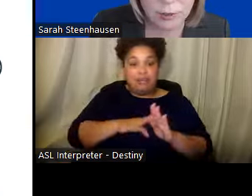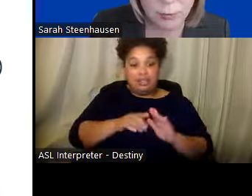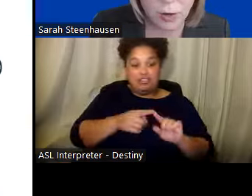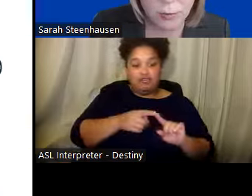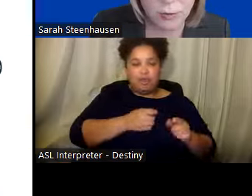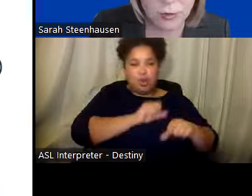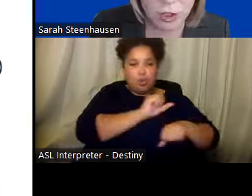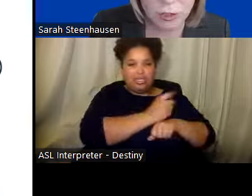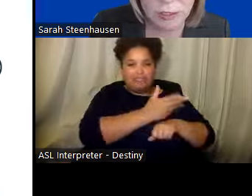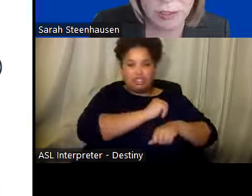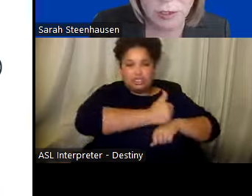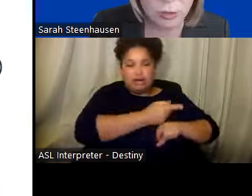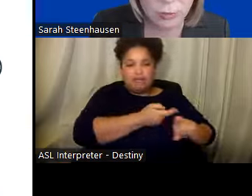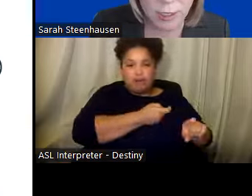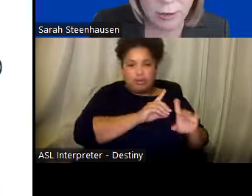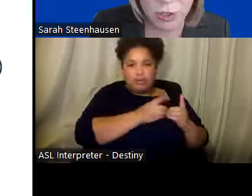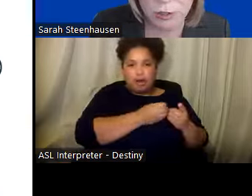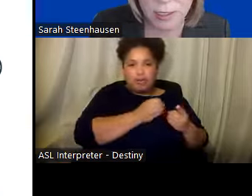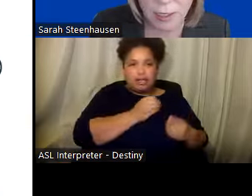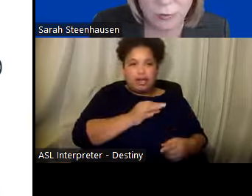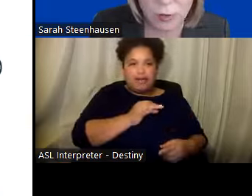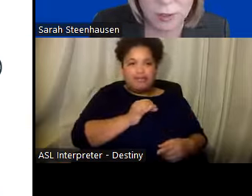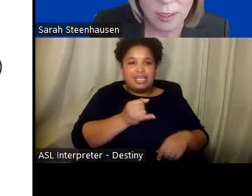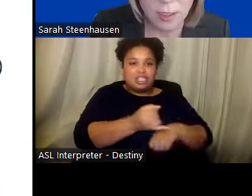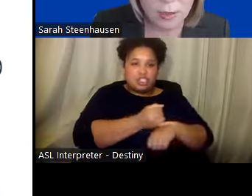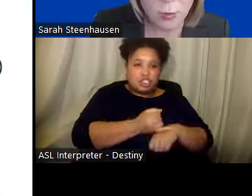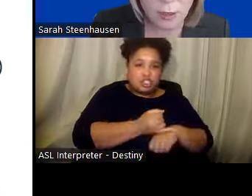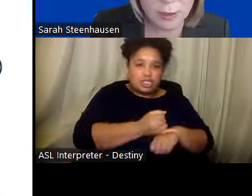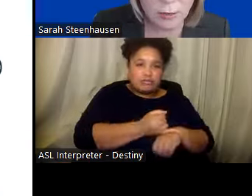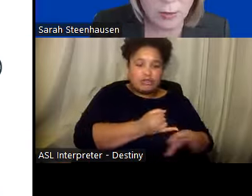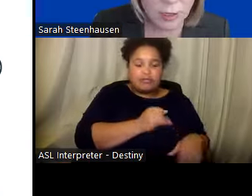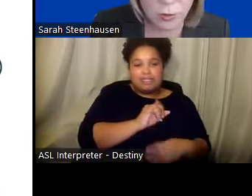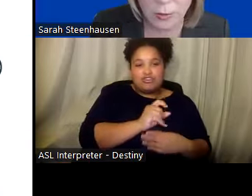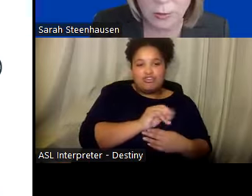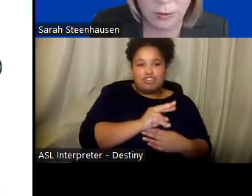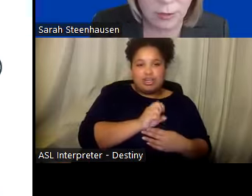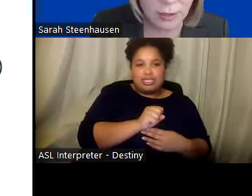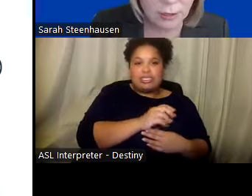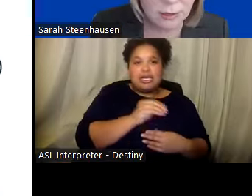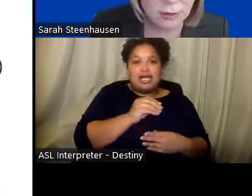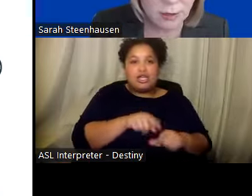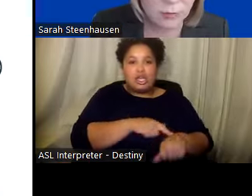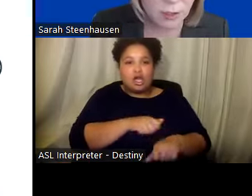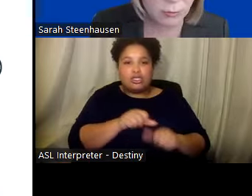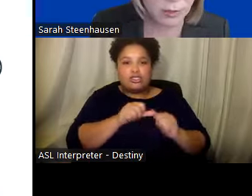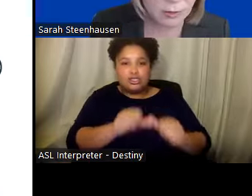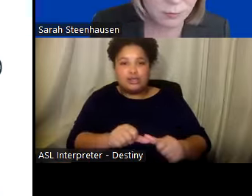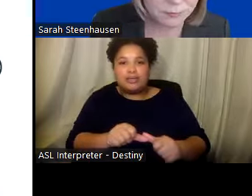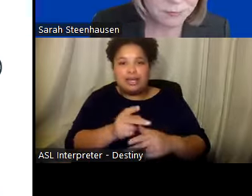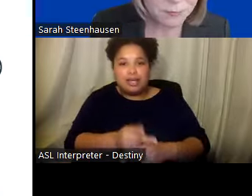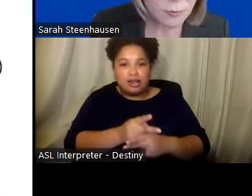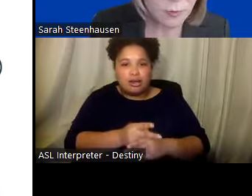the Department of Insurance's Long-Term Care Insurance Task Force, as well as other actuary analyses that have taken